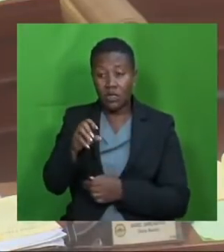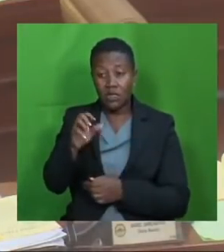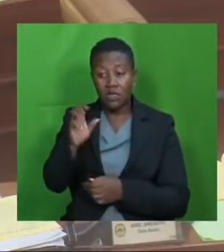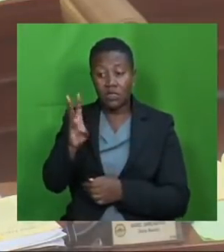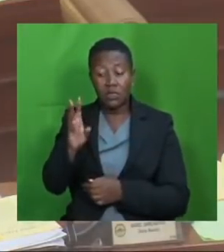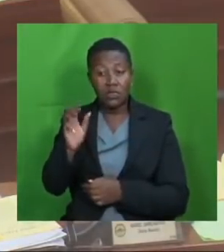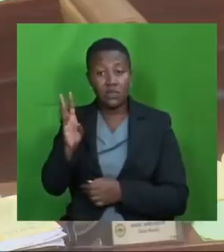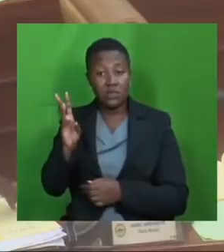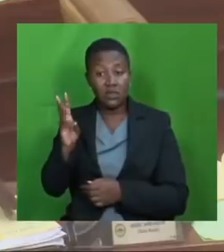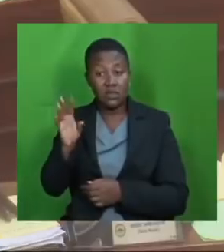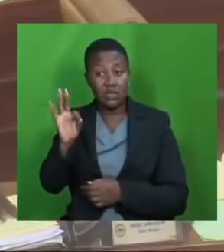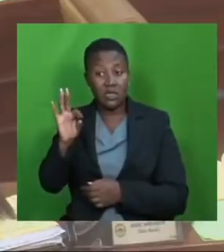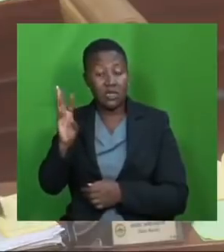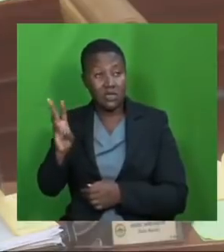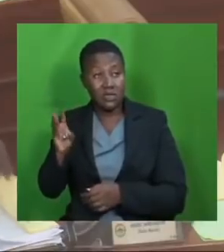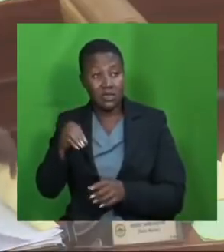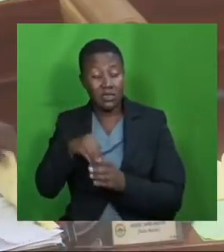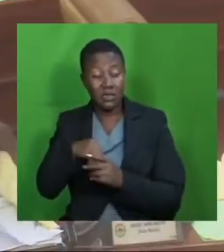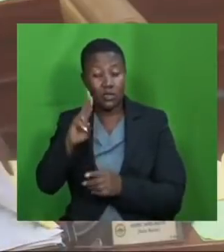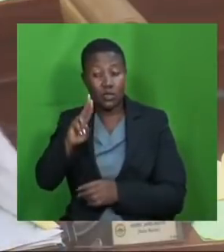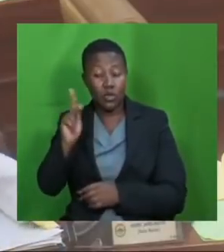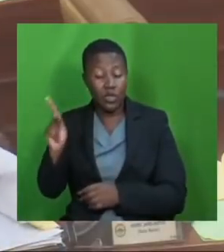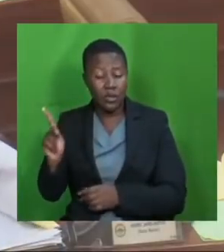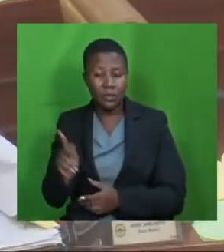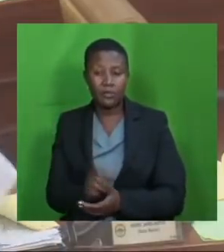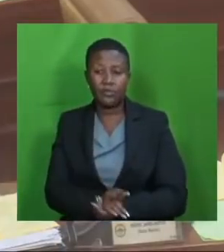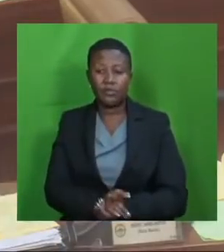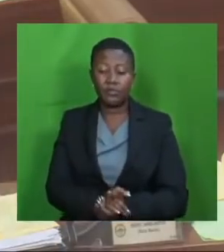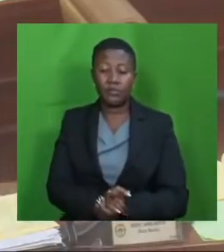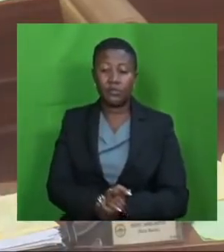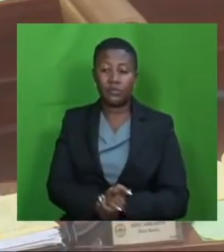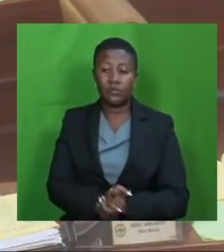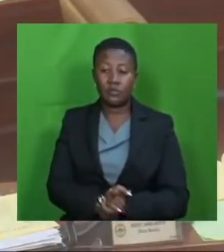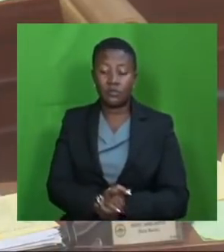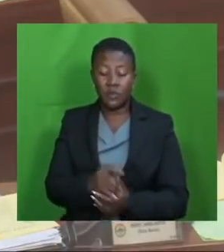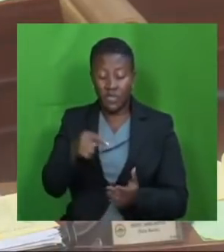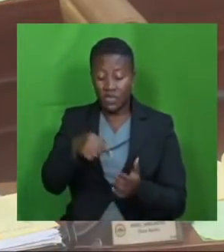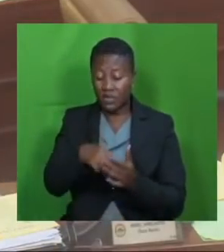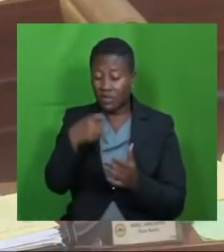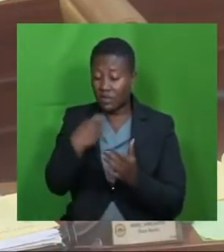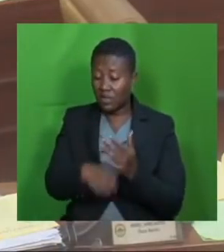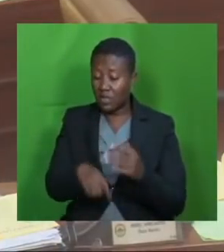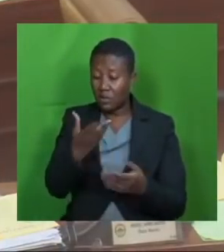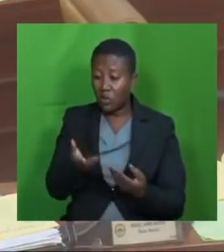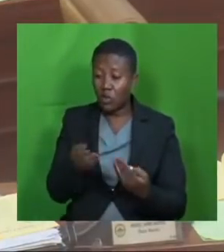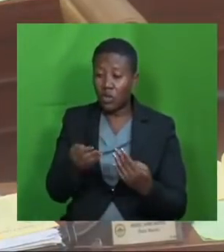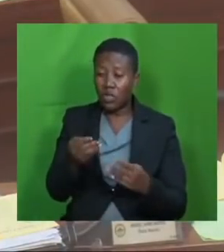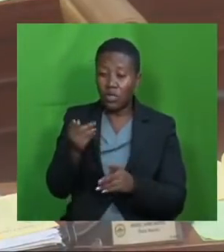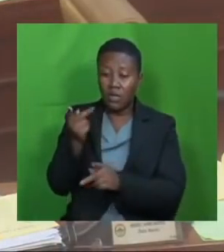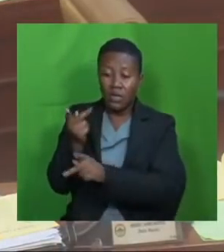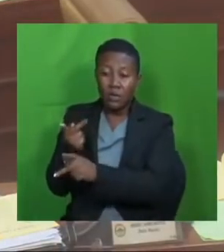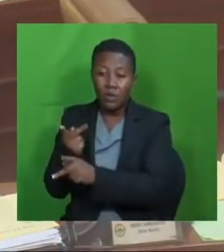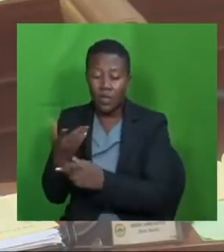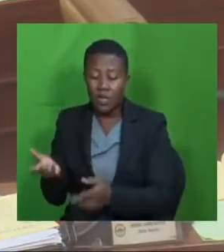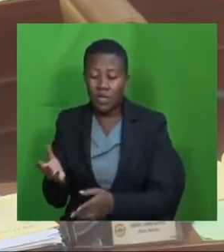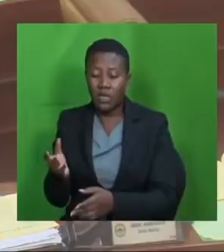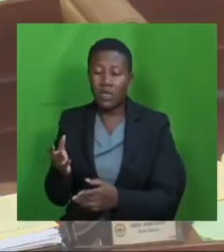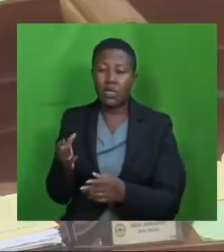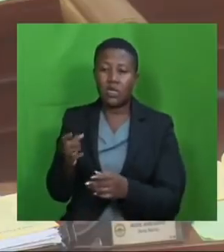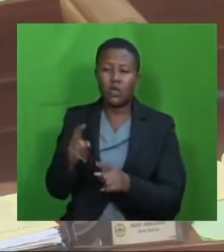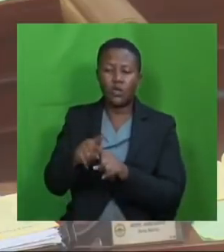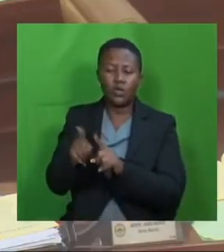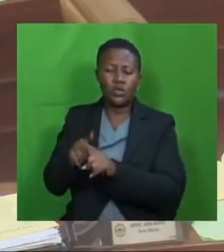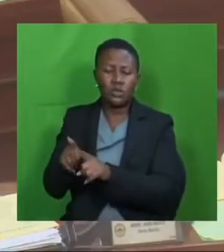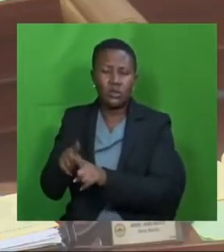Kingdom. It is a tax, Mr. Speaker, on savings, it's a tax on capital, and it's a